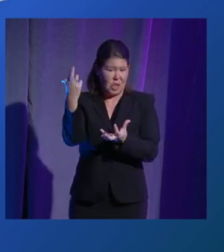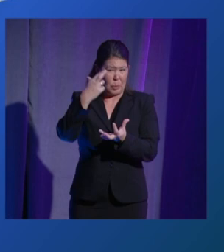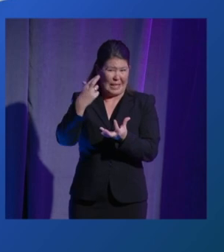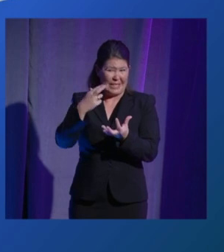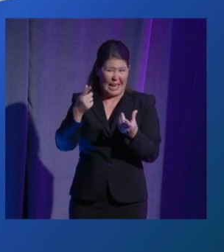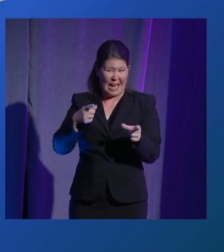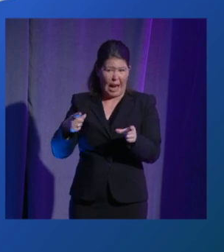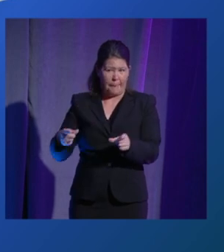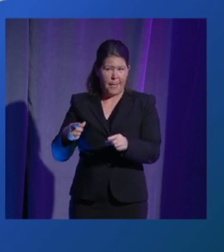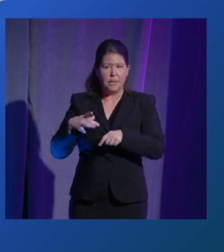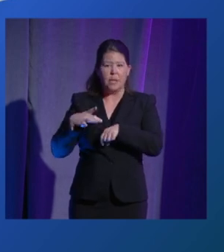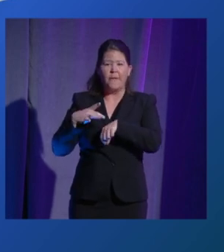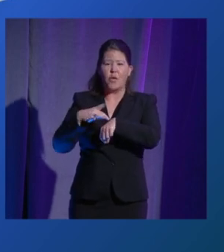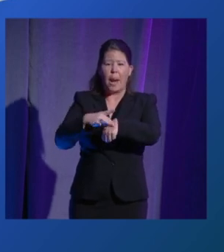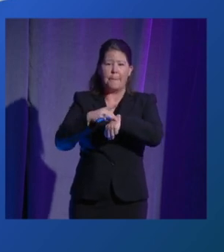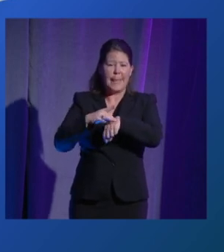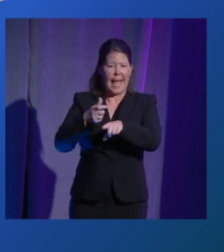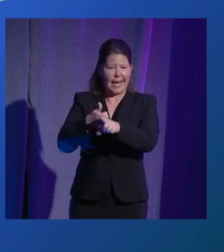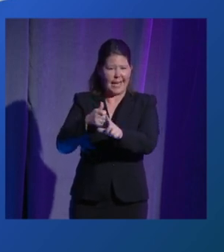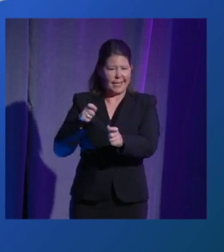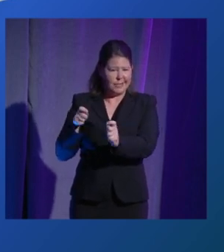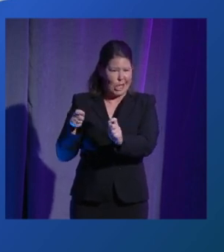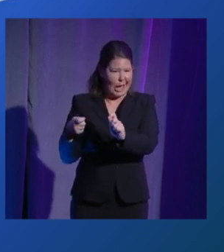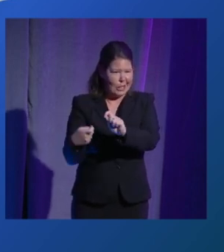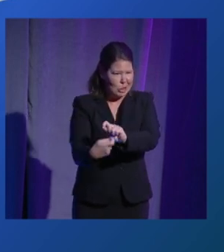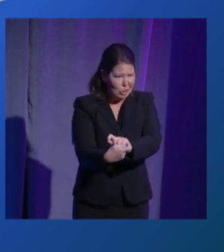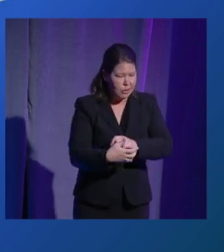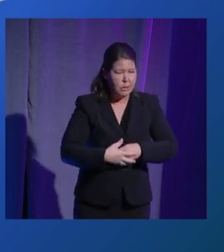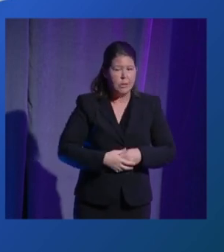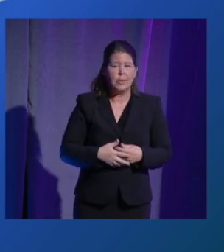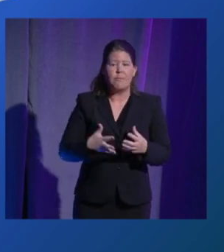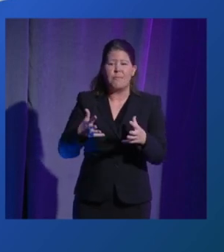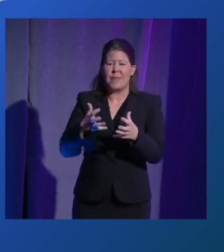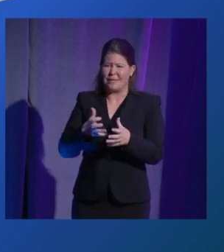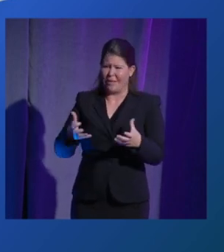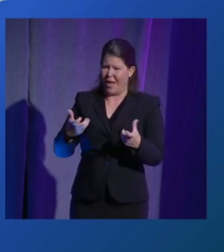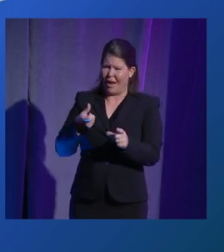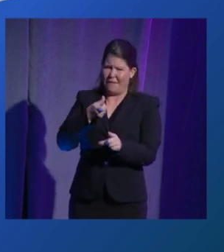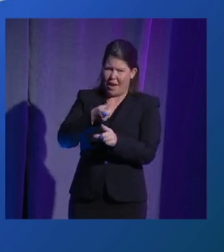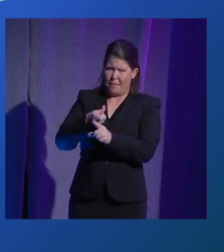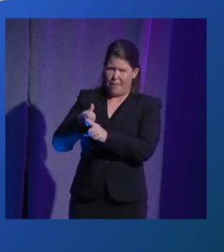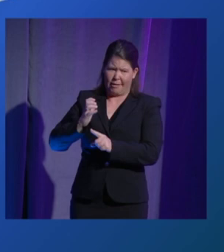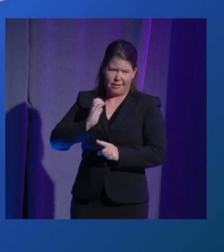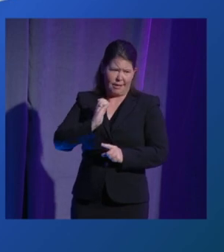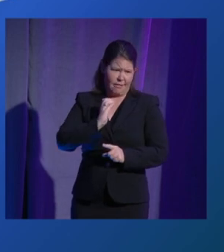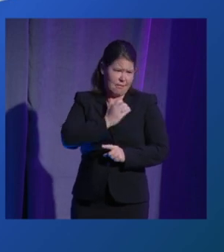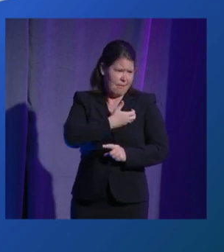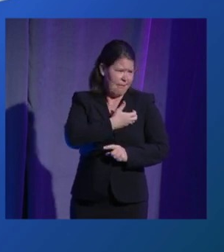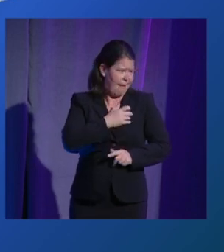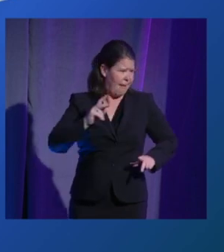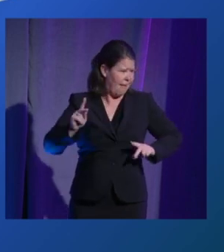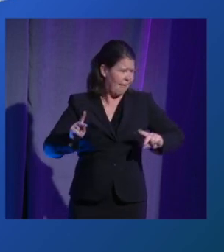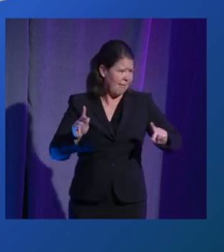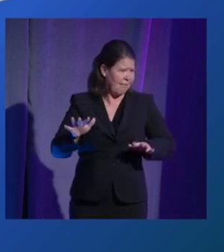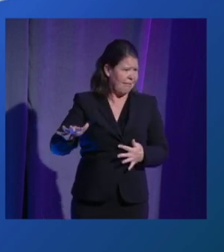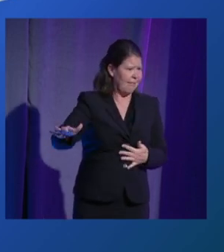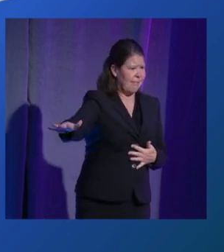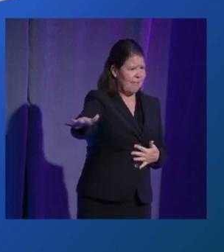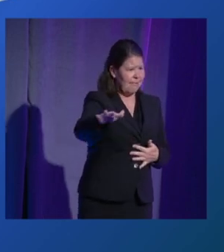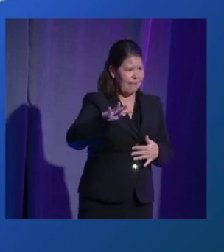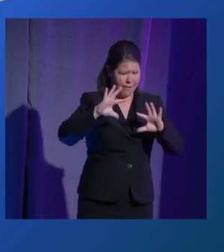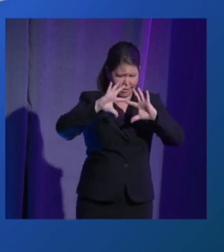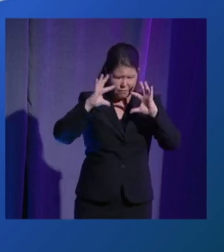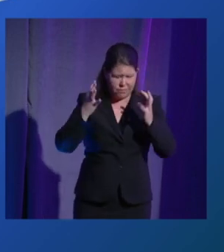a lot of Destruction to property that's taking place loss of lives and when you look at our government one of the the things